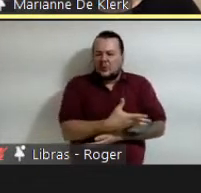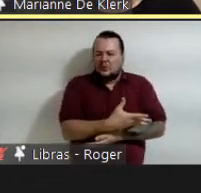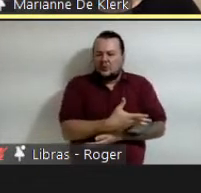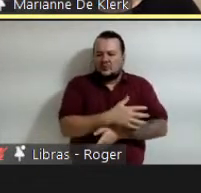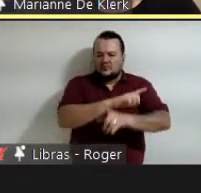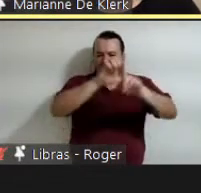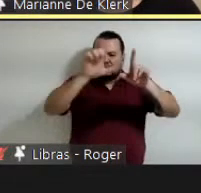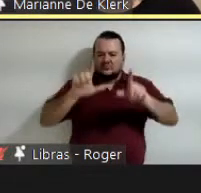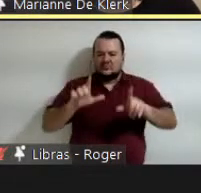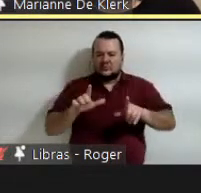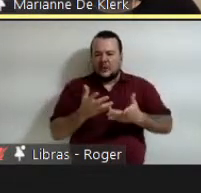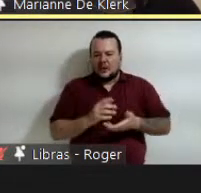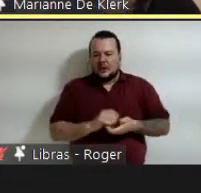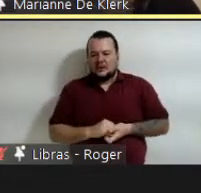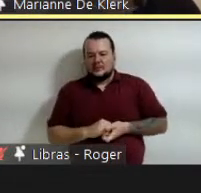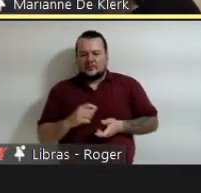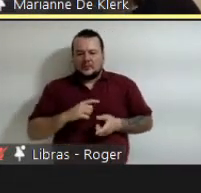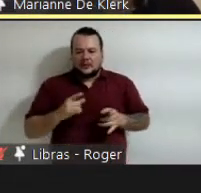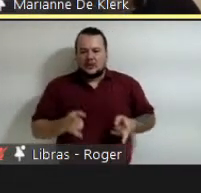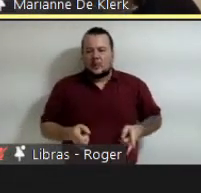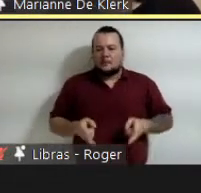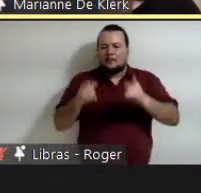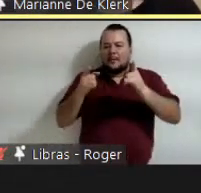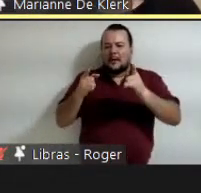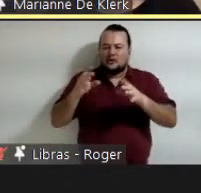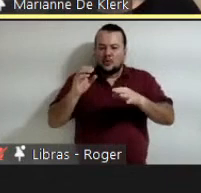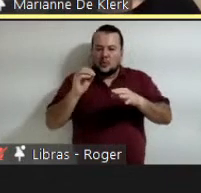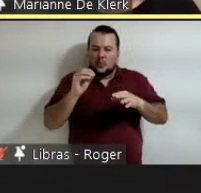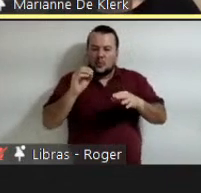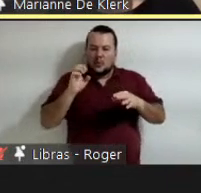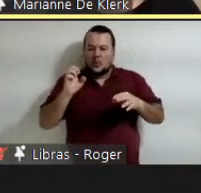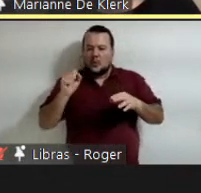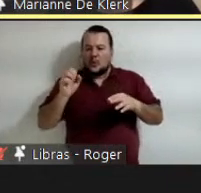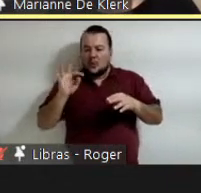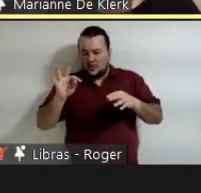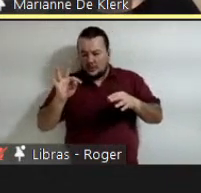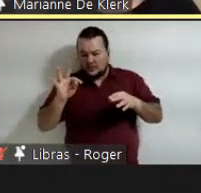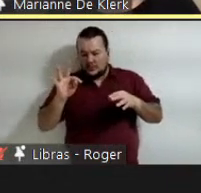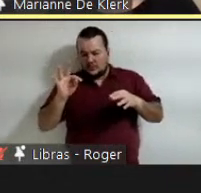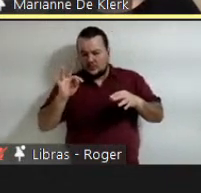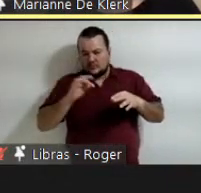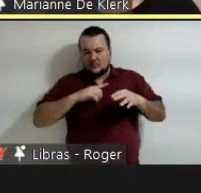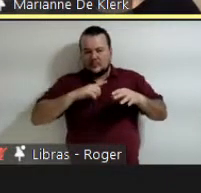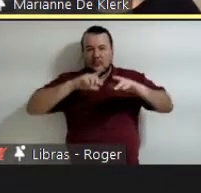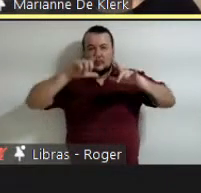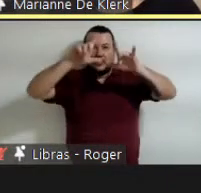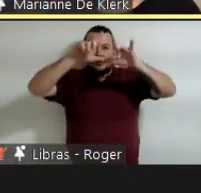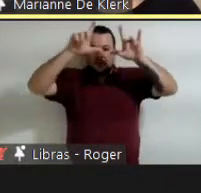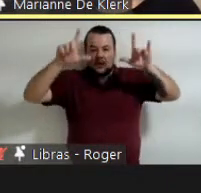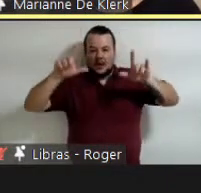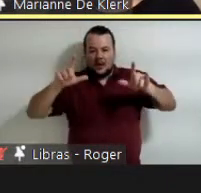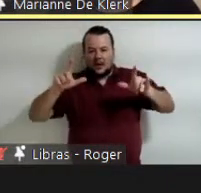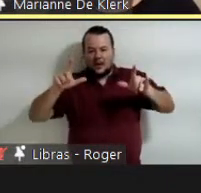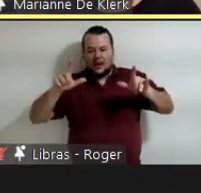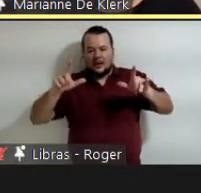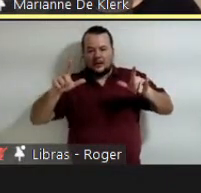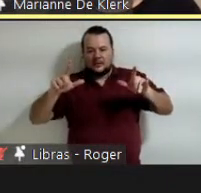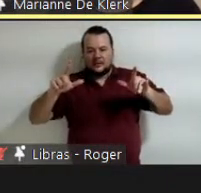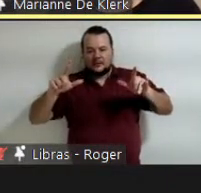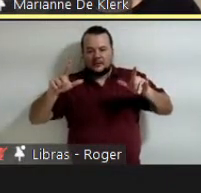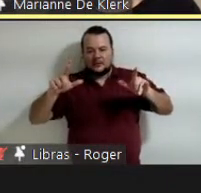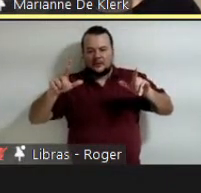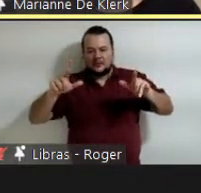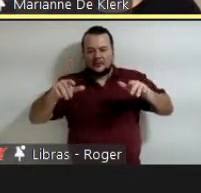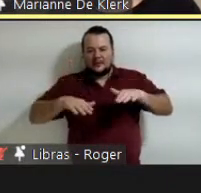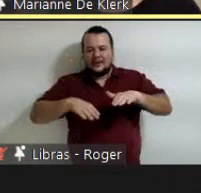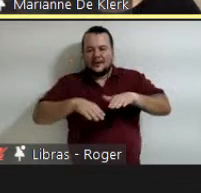vertical louvers, again, coming through a long tradition from Brazil to the Ministry of Transportation to this building. You could enter through